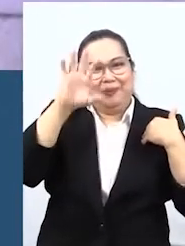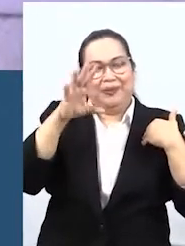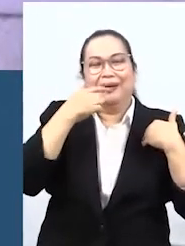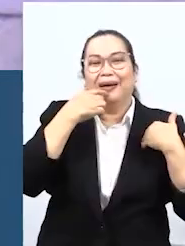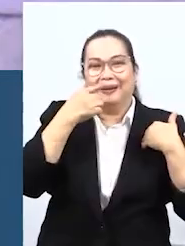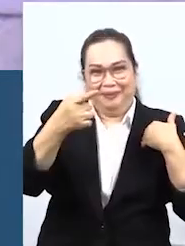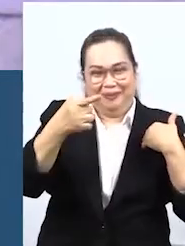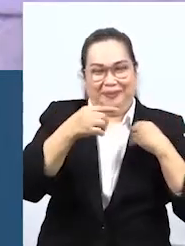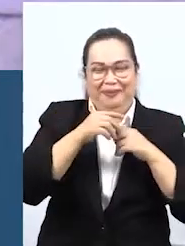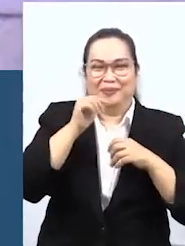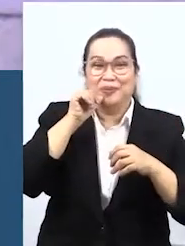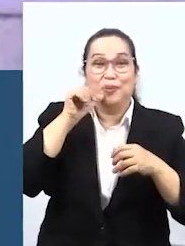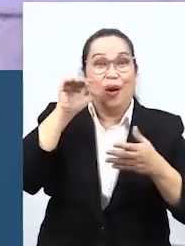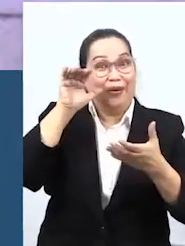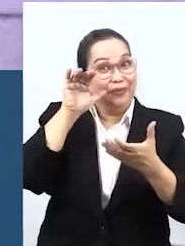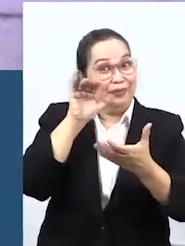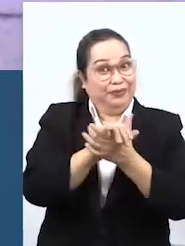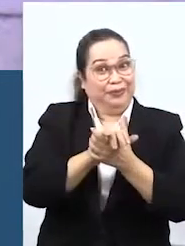said